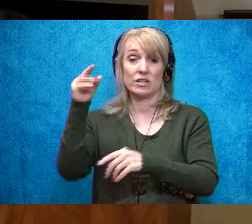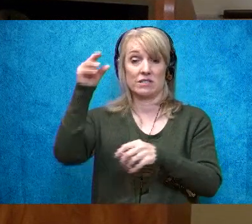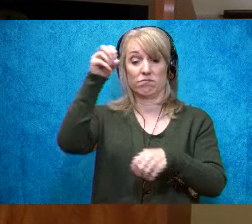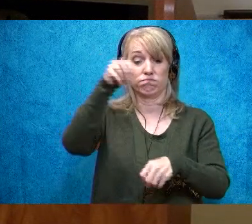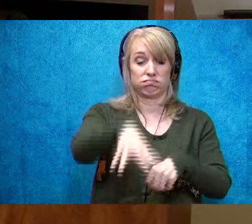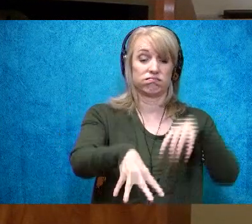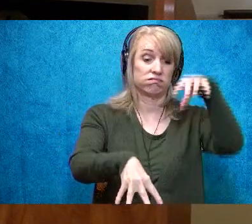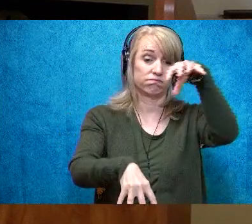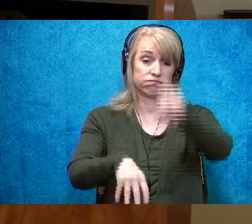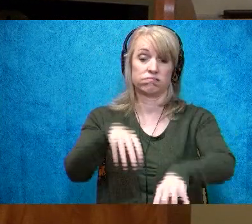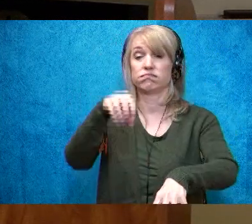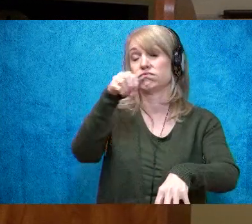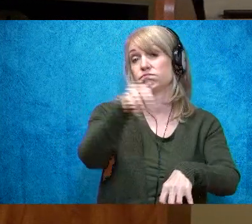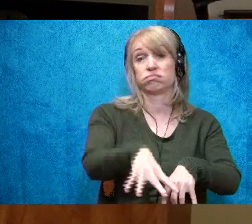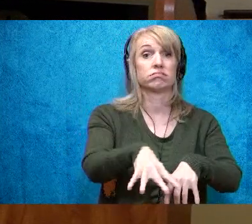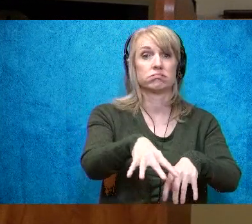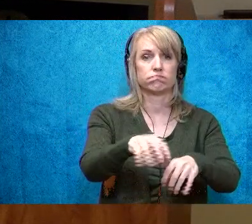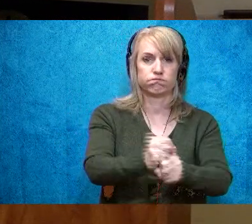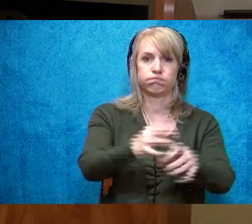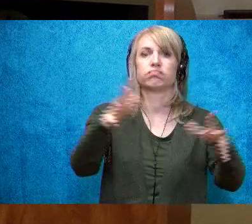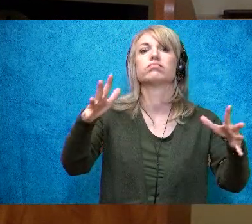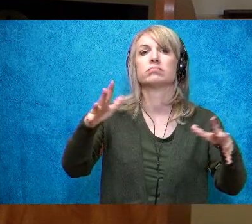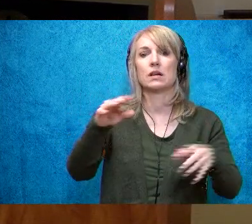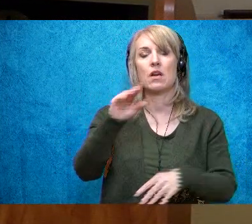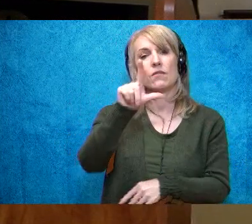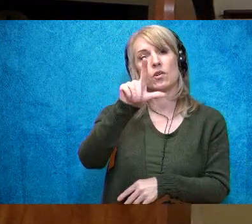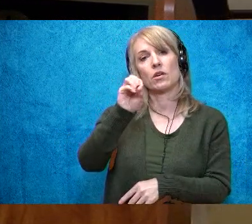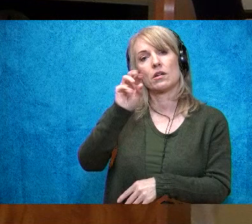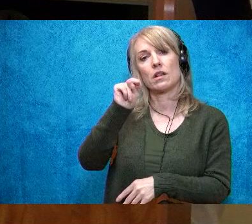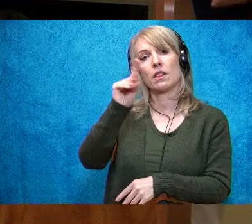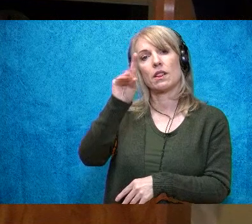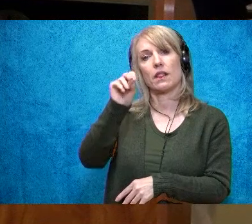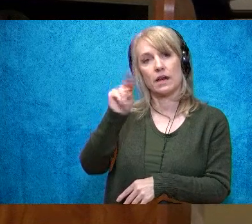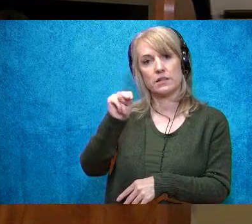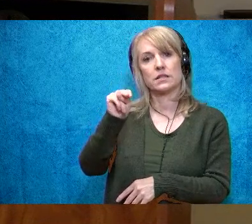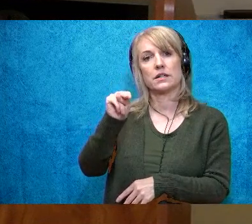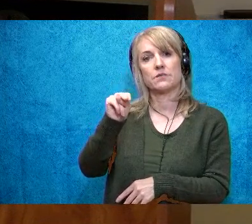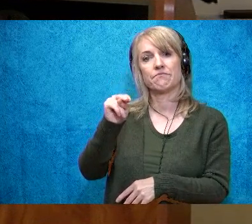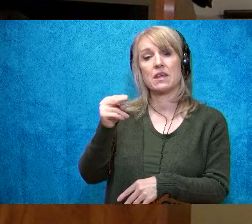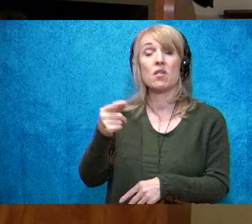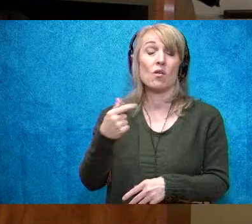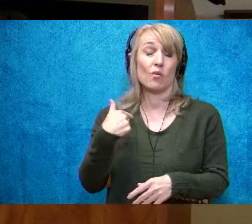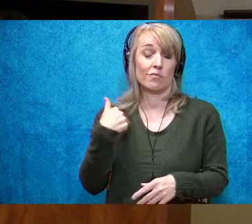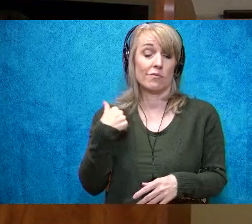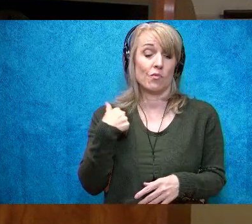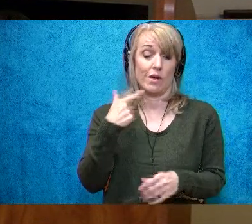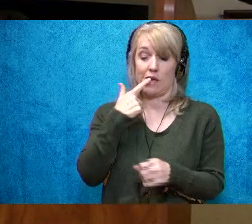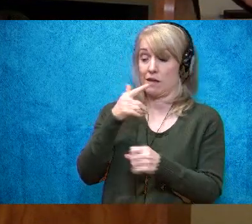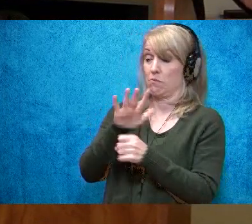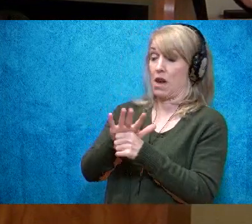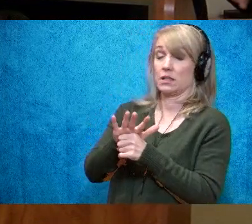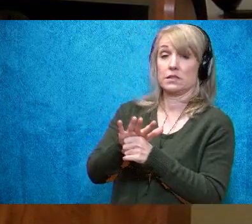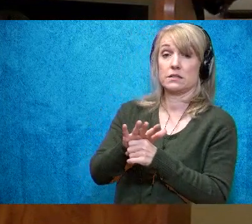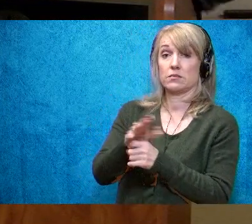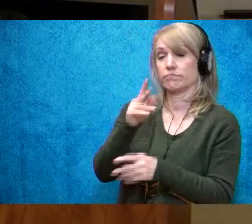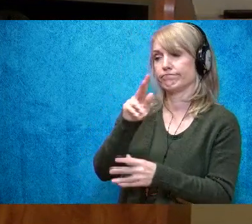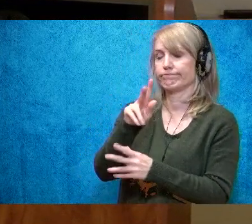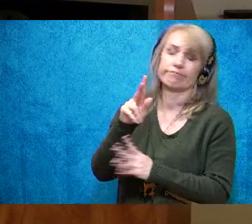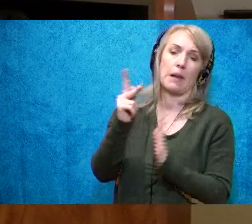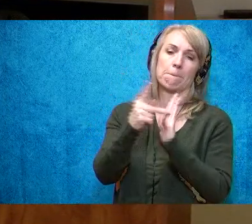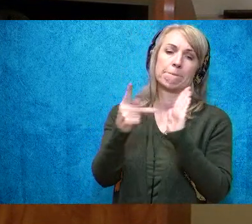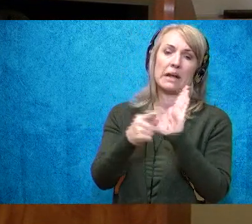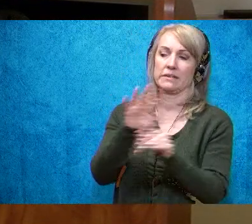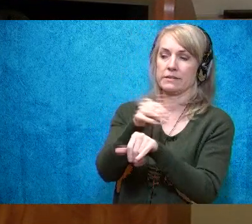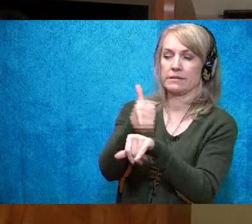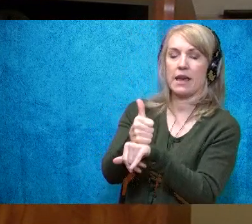help. Now, we had policies in place. Initially, we had a policy called the Neutrality Acts, where we're not trading war goods with anybody. We then had